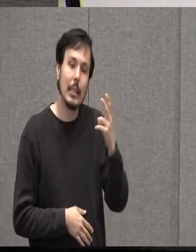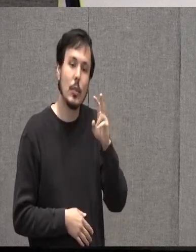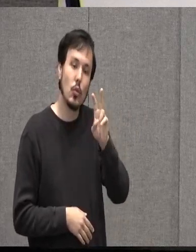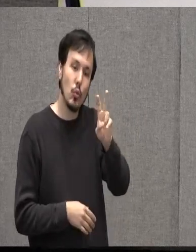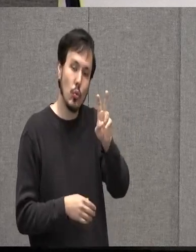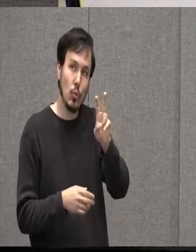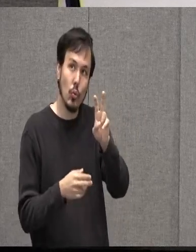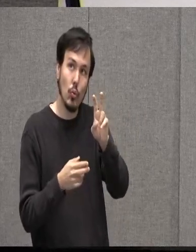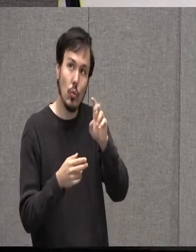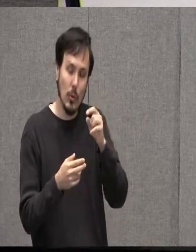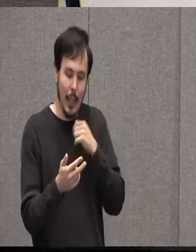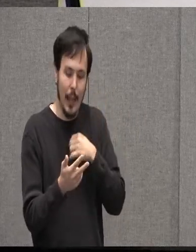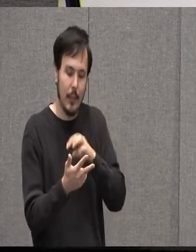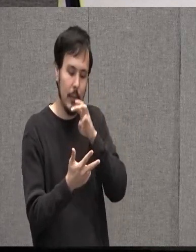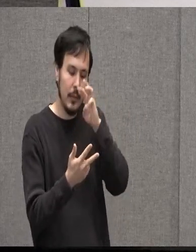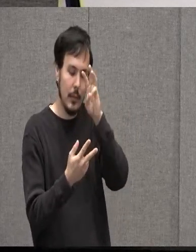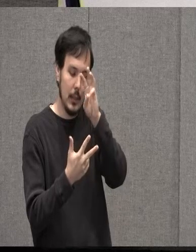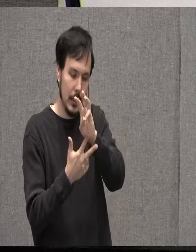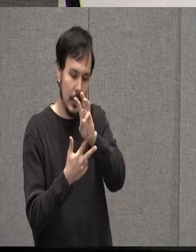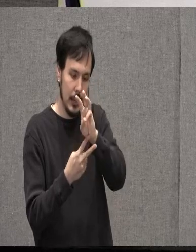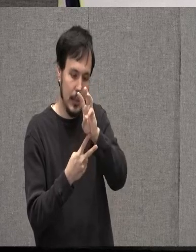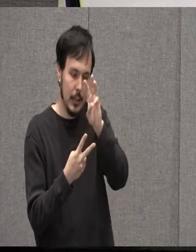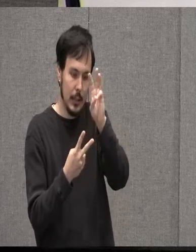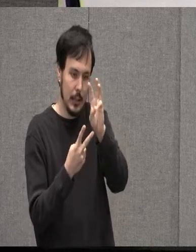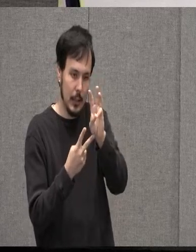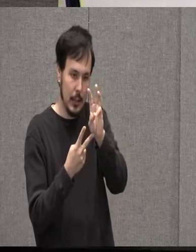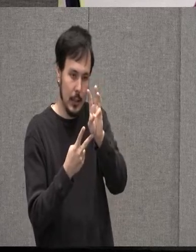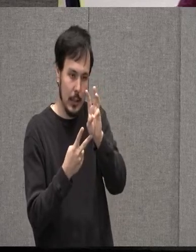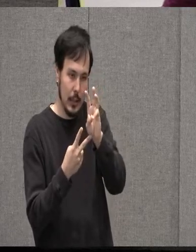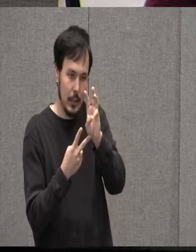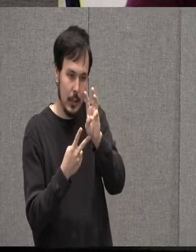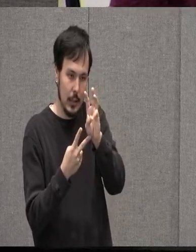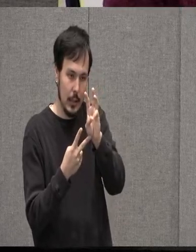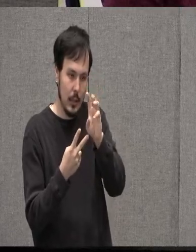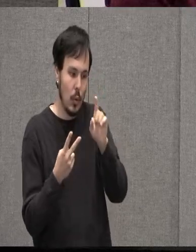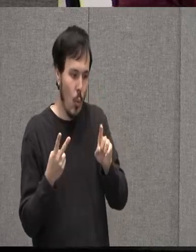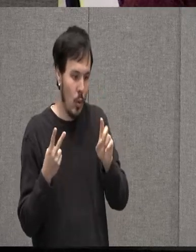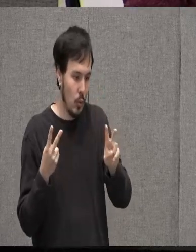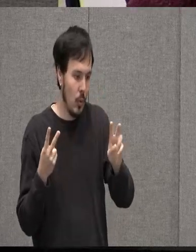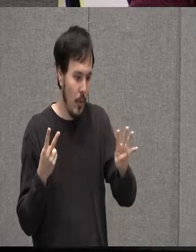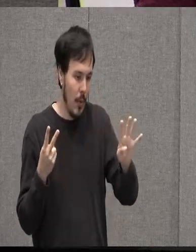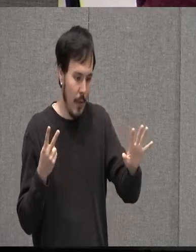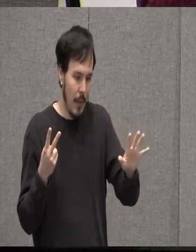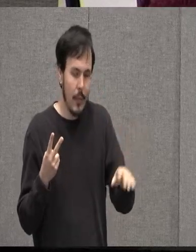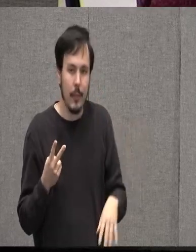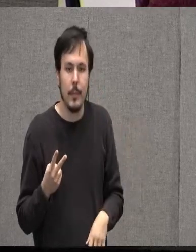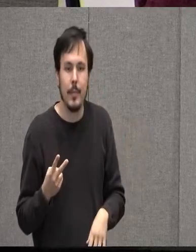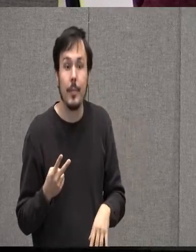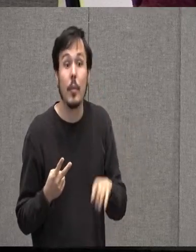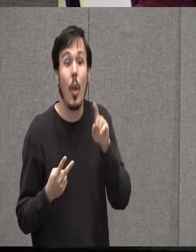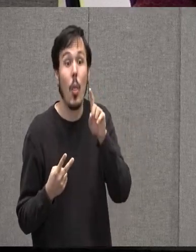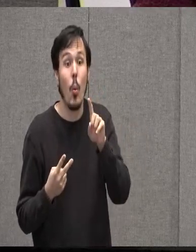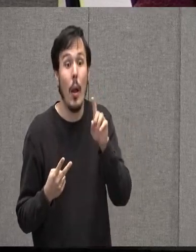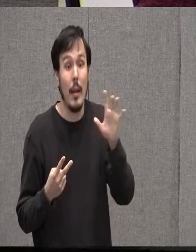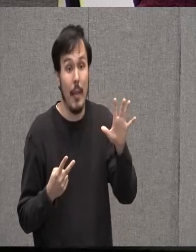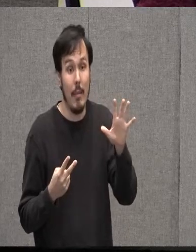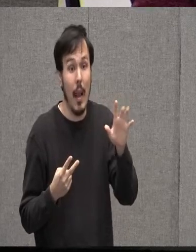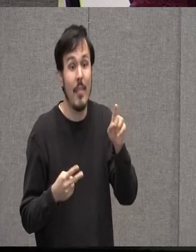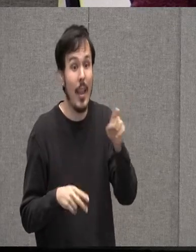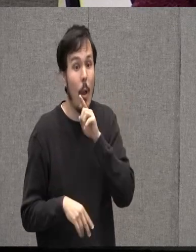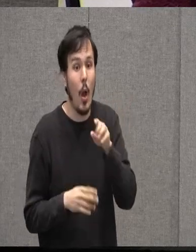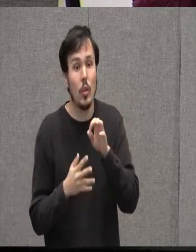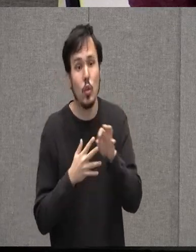ones. So the risk I'm taking is that if I don't roll a score on these, then I lose the 200 points. But I'm going to go ahead and try it and